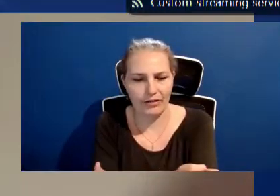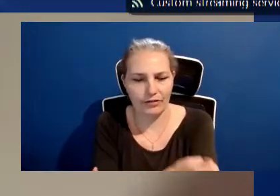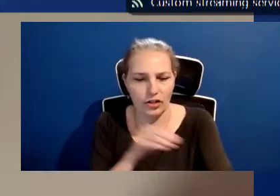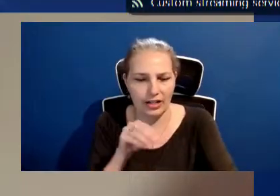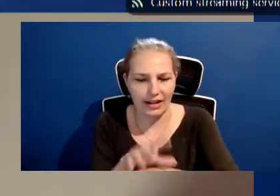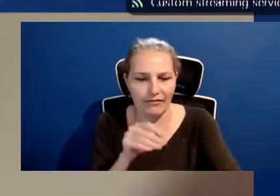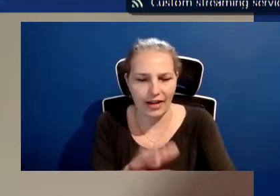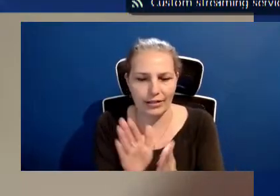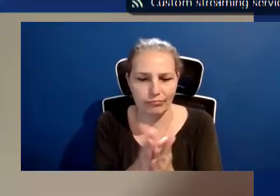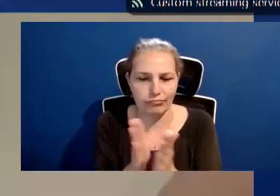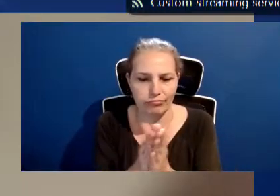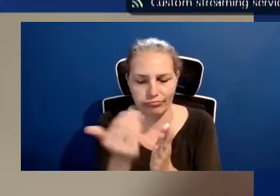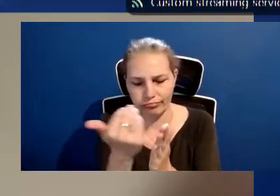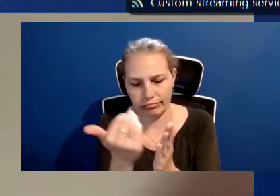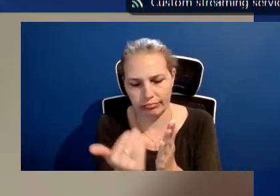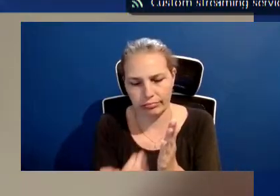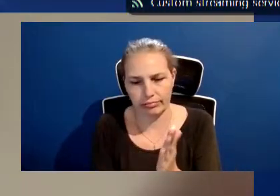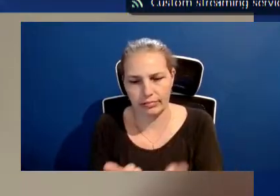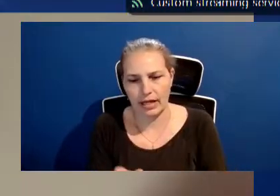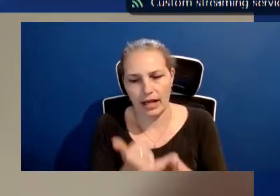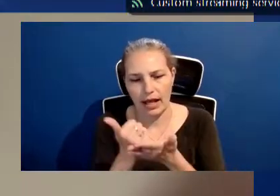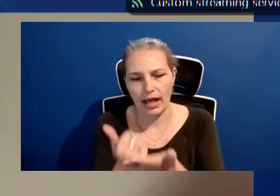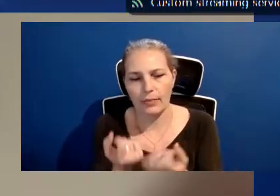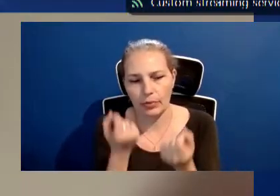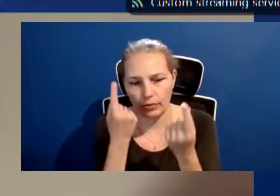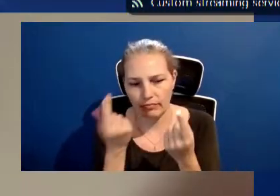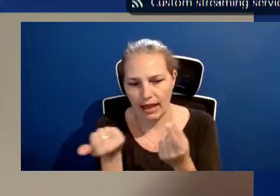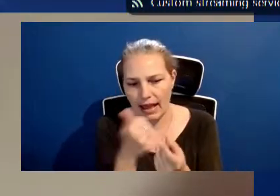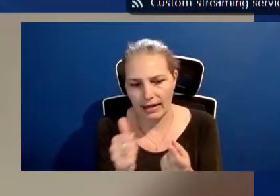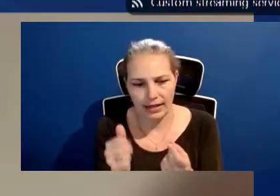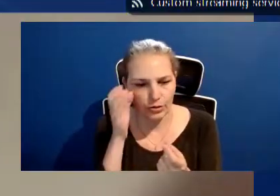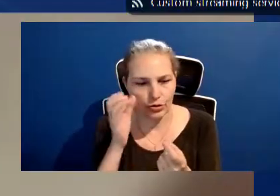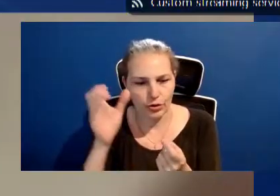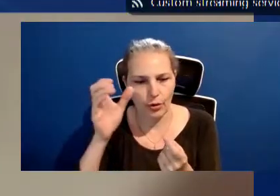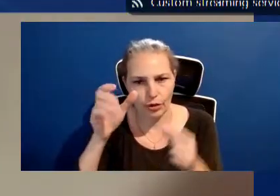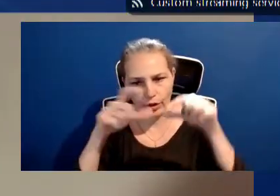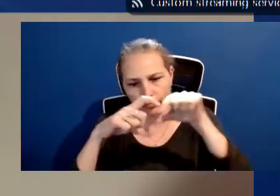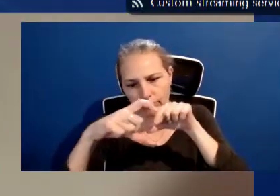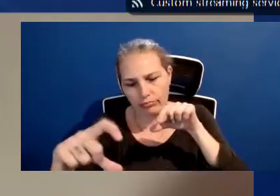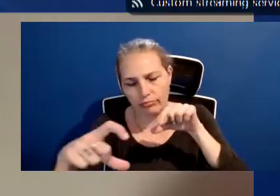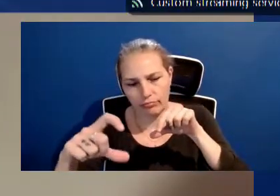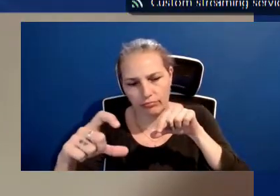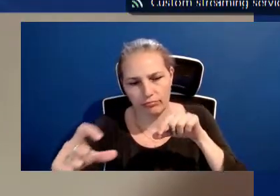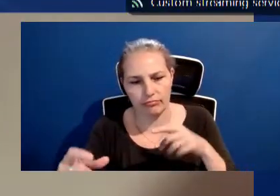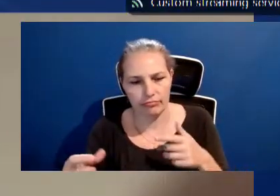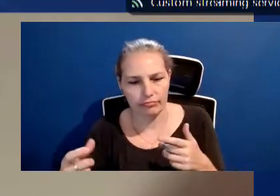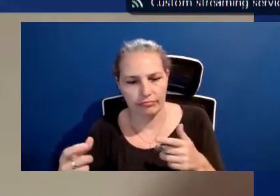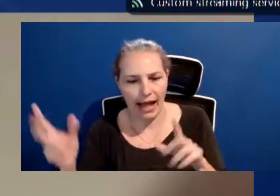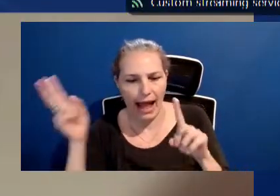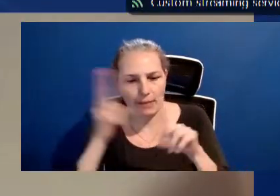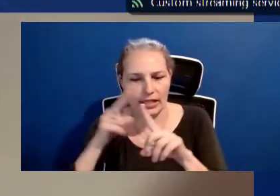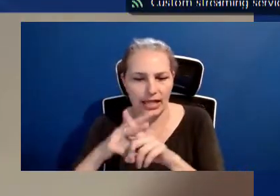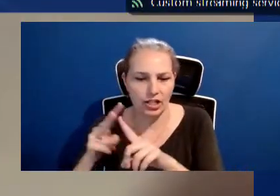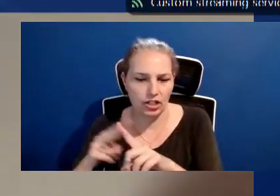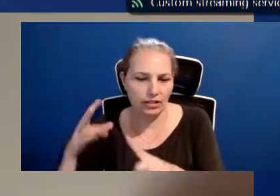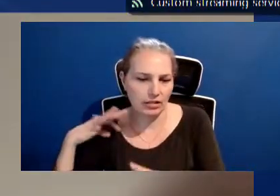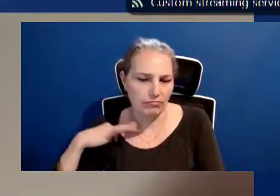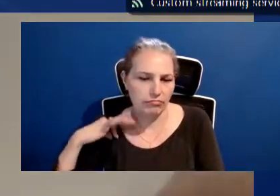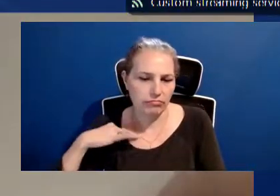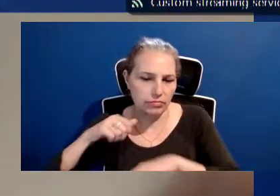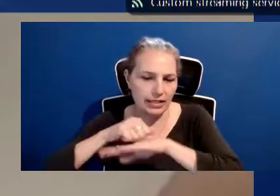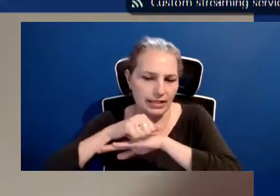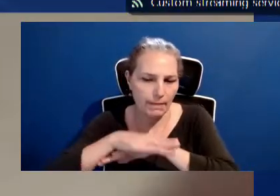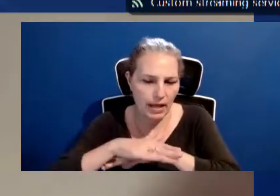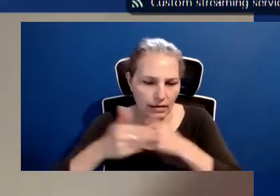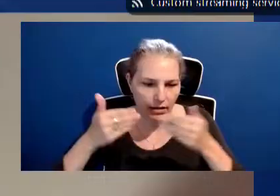you navigate any solar applications that you'd like to submit and get it